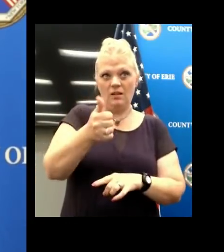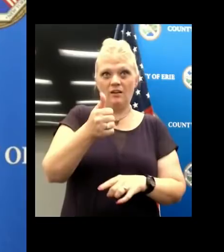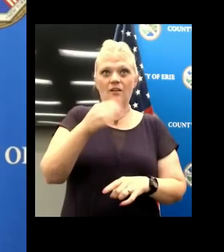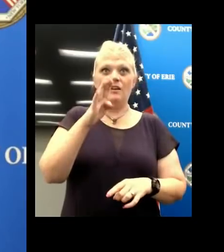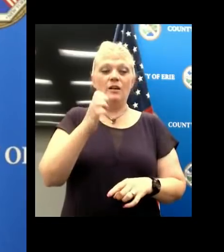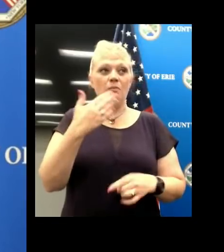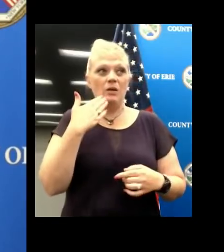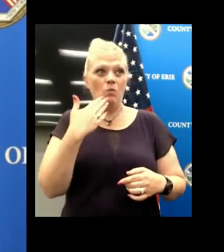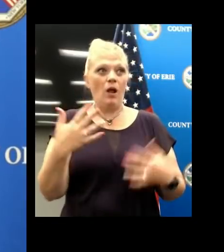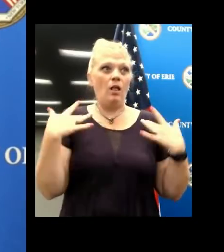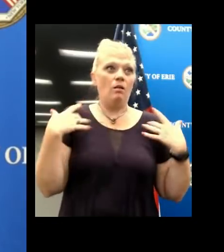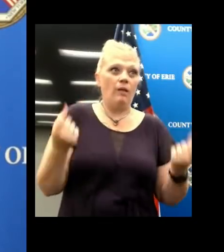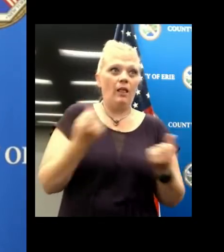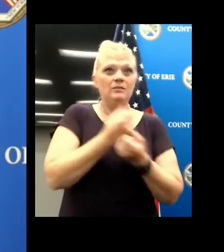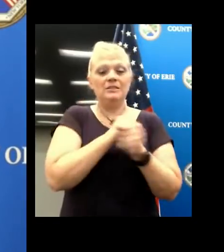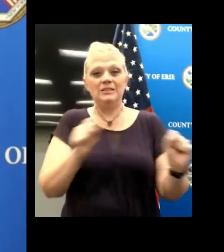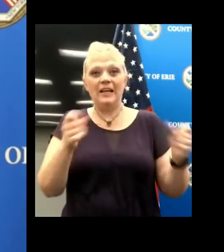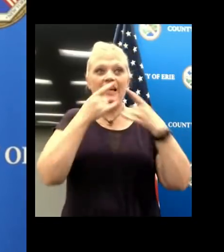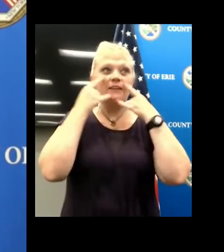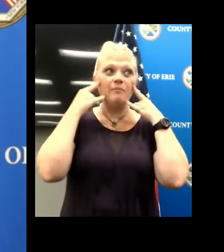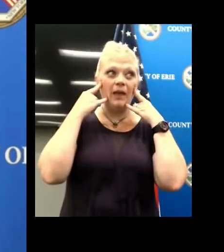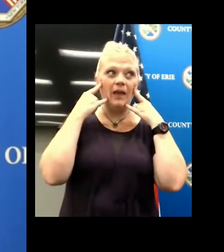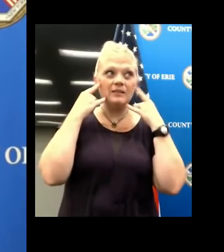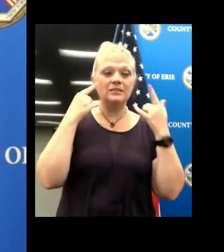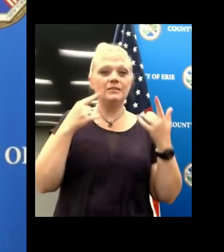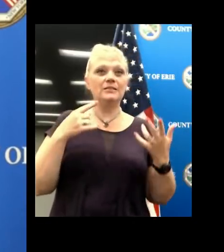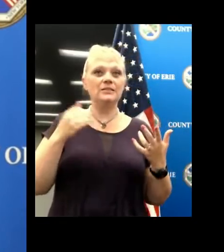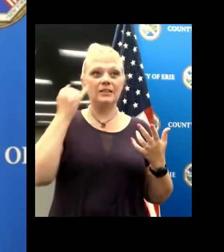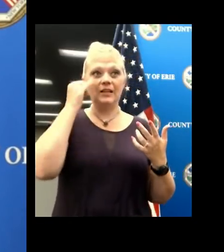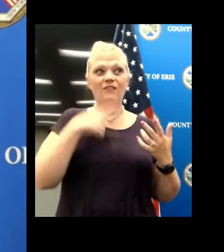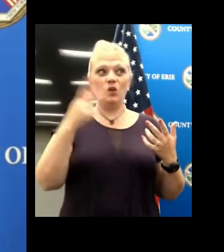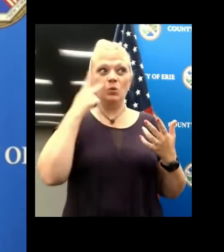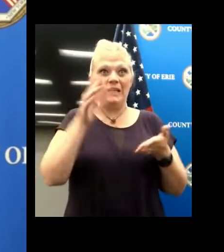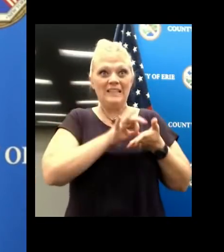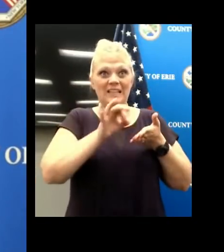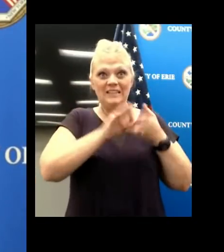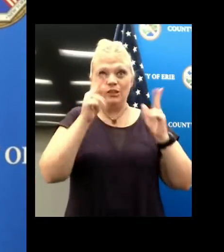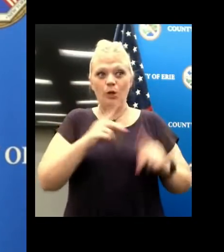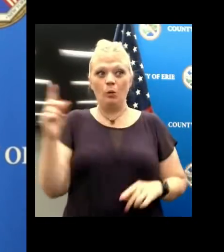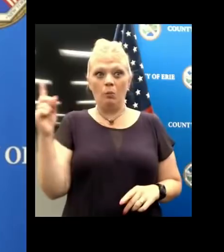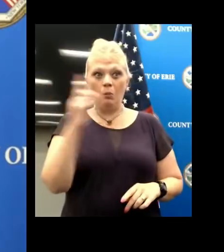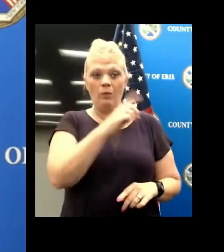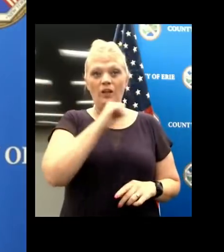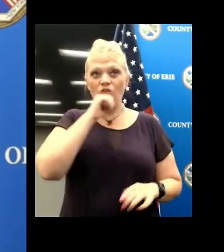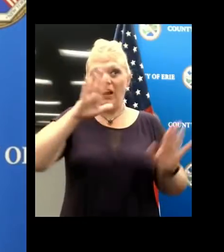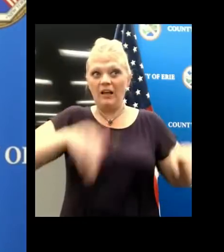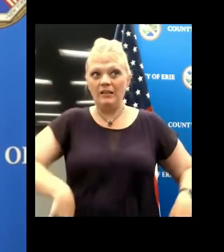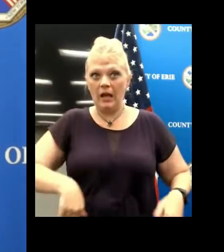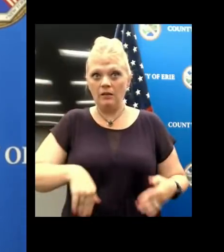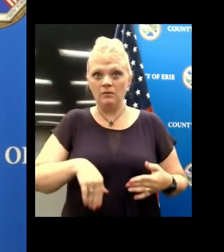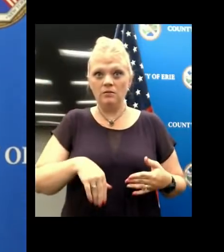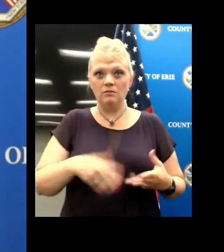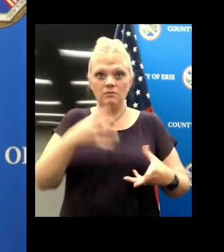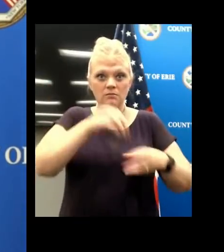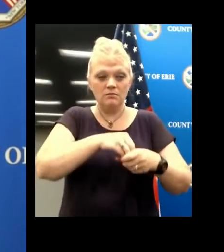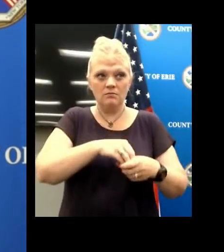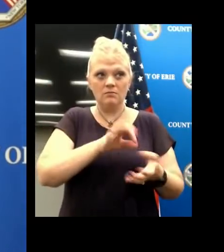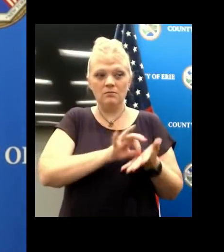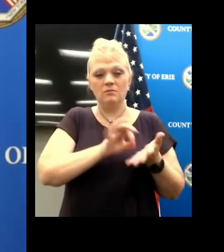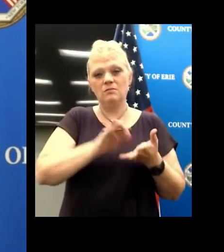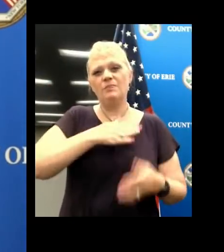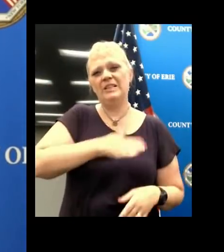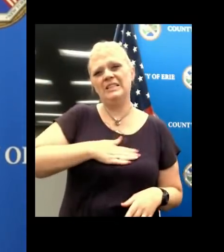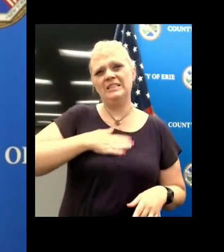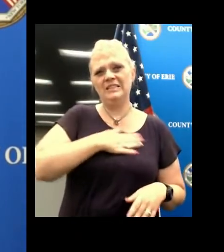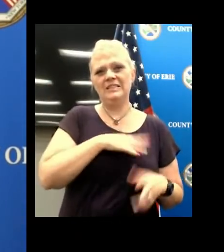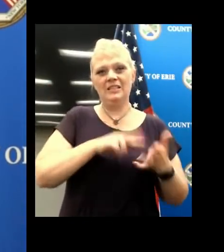well, be safe, and wear your masks. And if you happen to see a census person go by and you haven't done the census, please do the census.